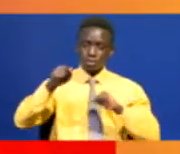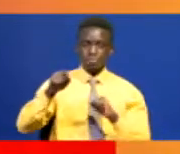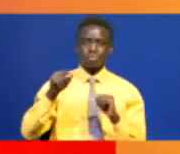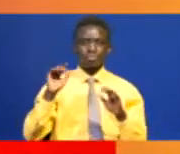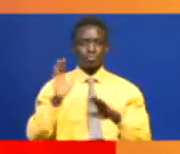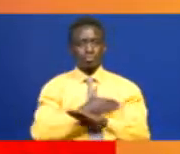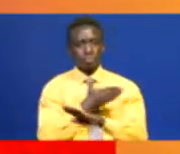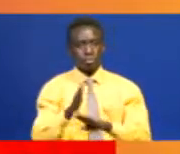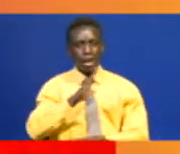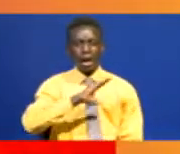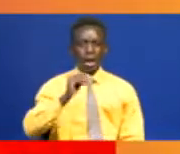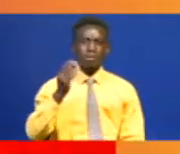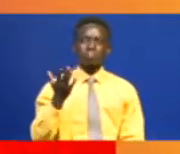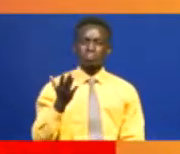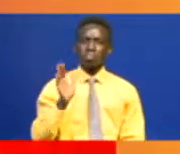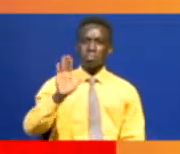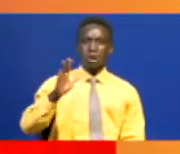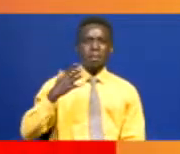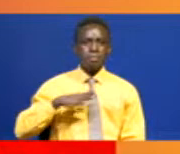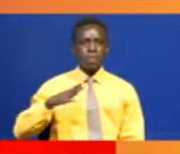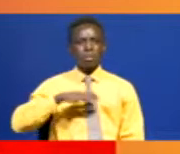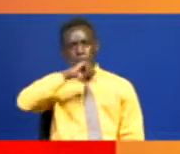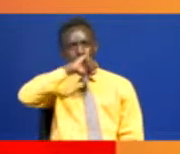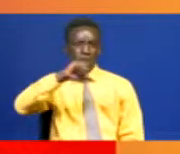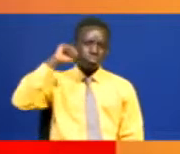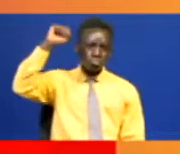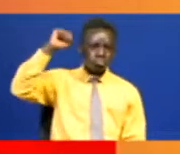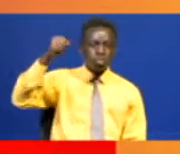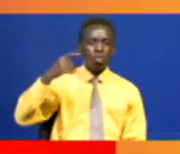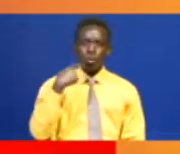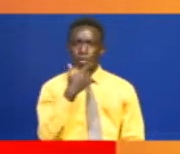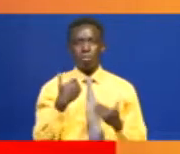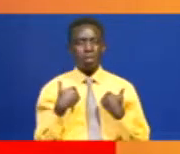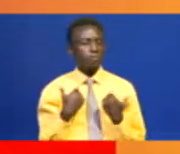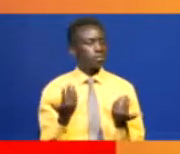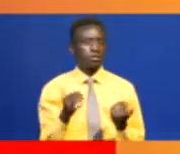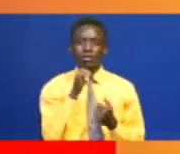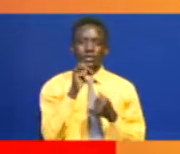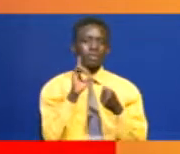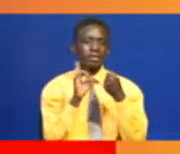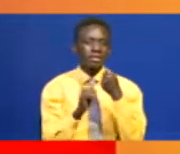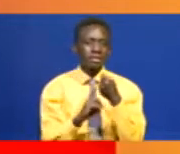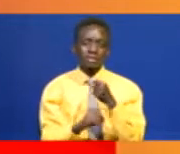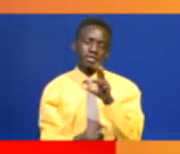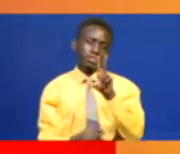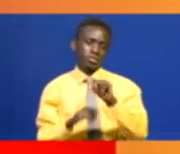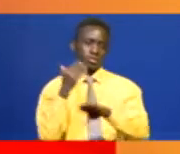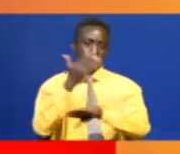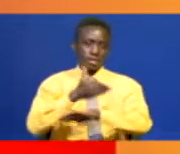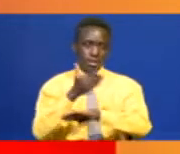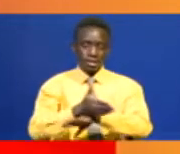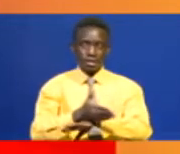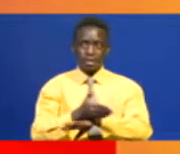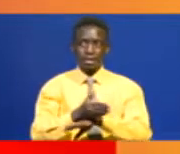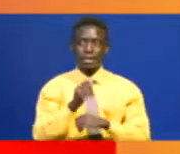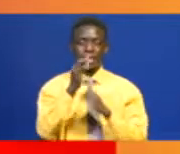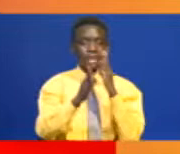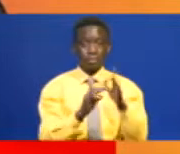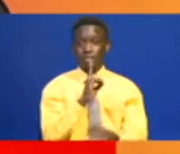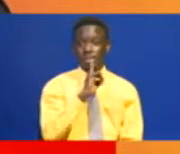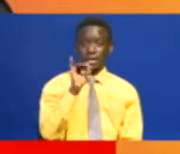the audiences that they have. So it is not true that they were getting 600. No, it's a lie, actually, if you want me to call